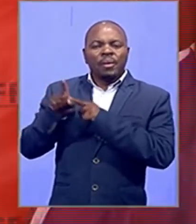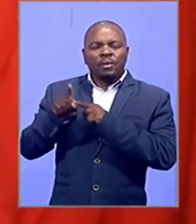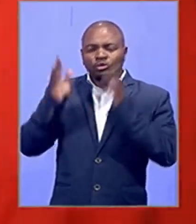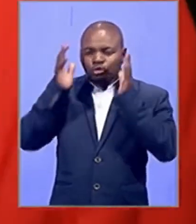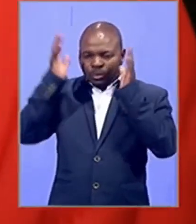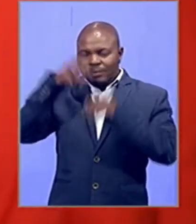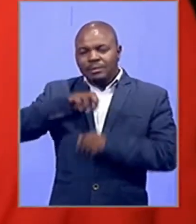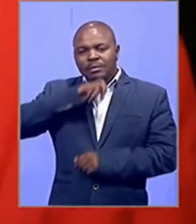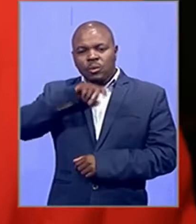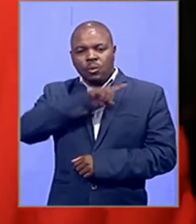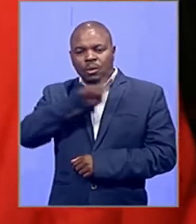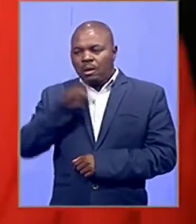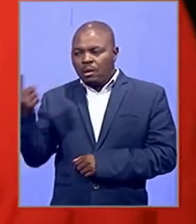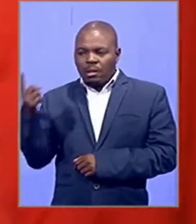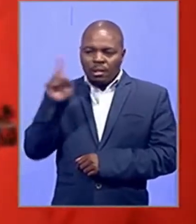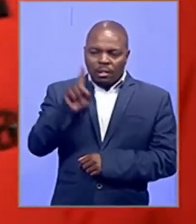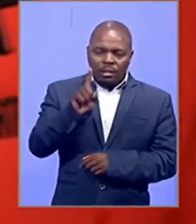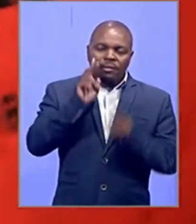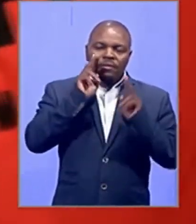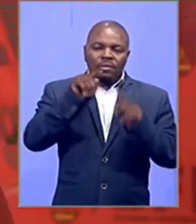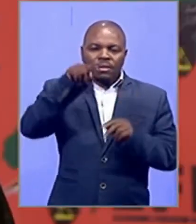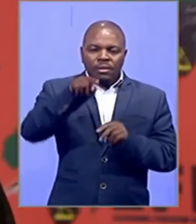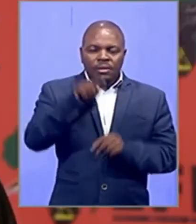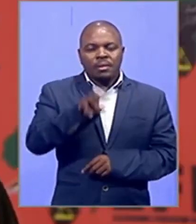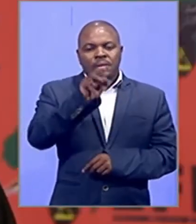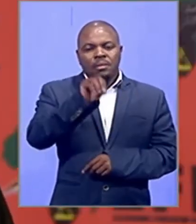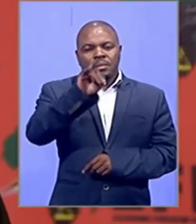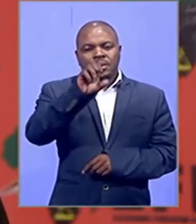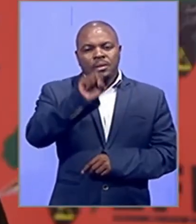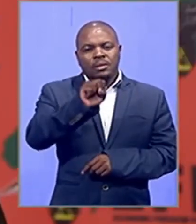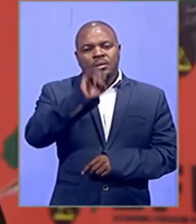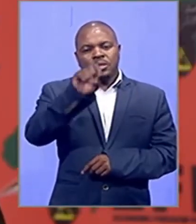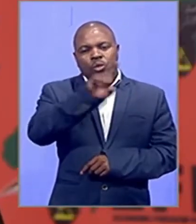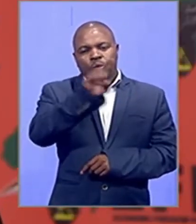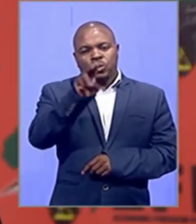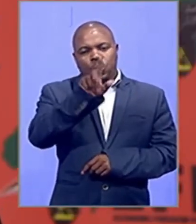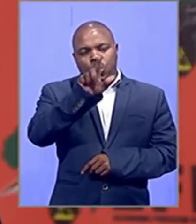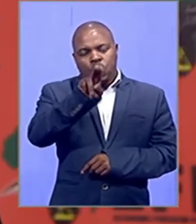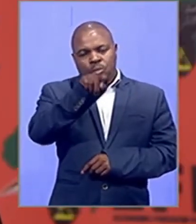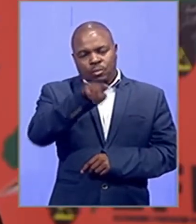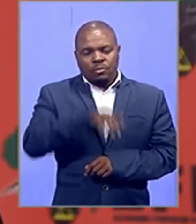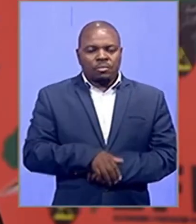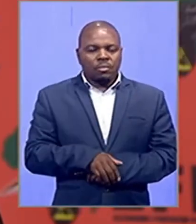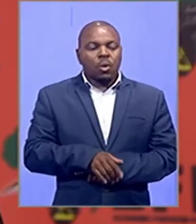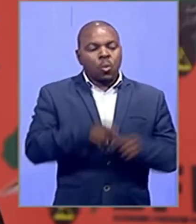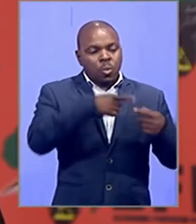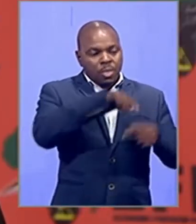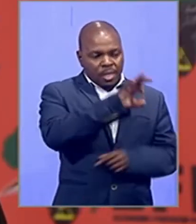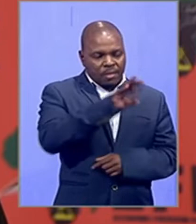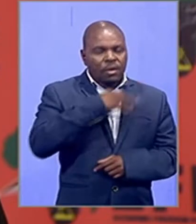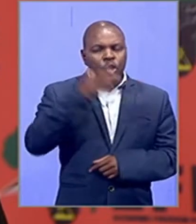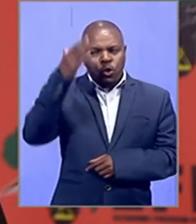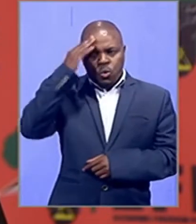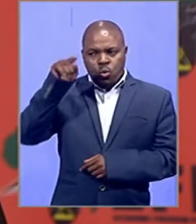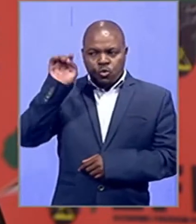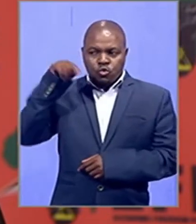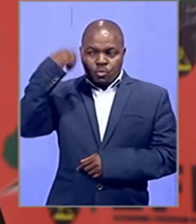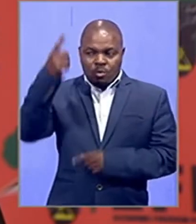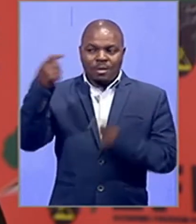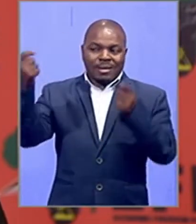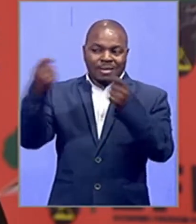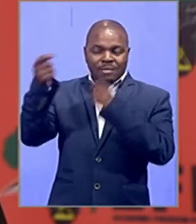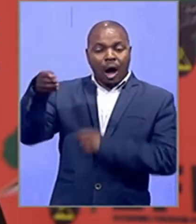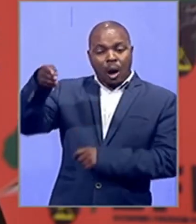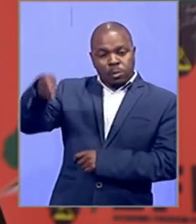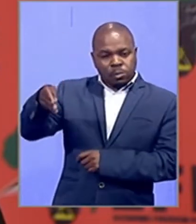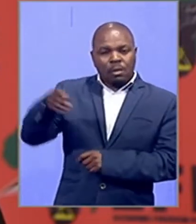ya Morena MisuZulu ka Zwelithini. As the economic freedom fighters, we are mindful of the event that will be taking place tomorrow. So